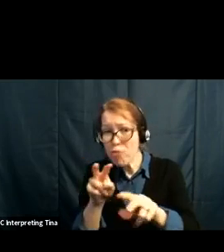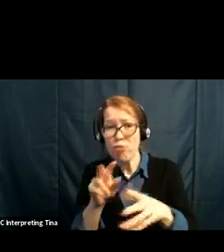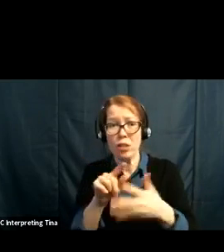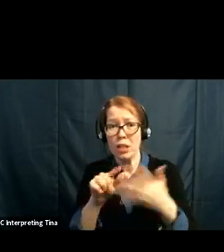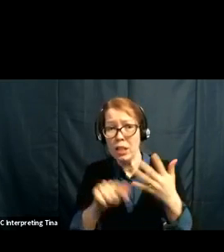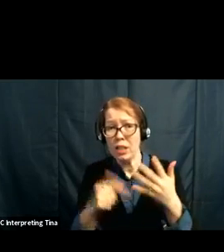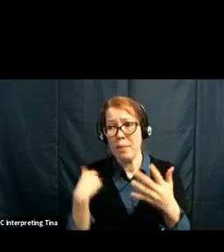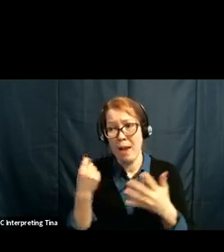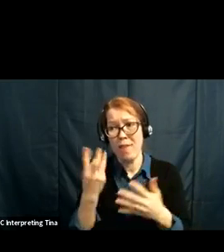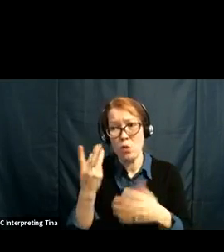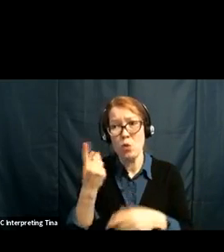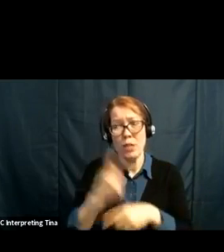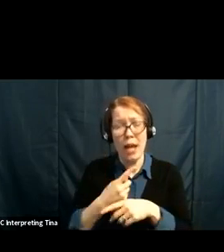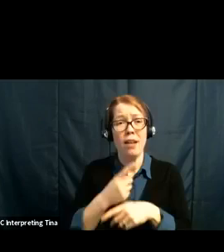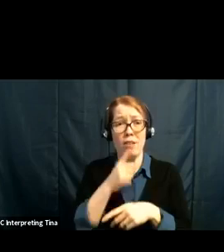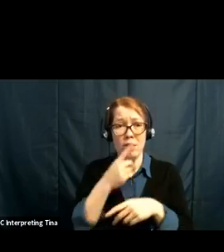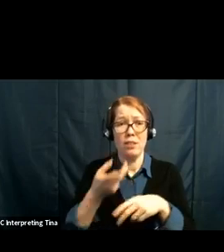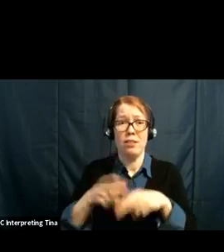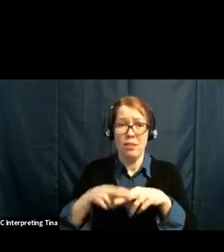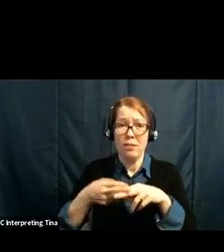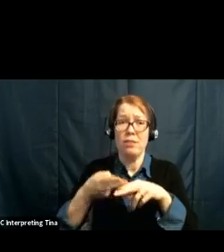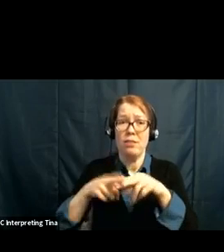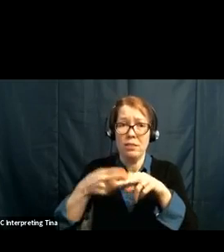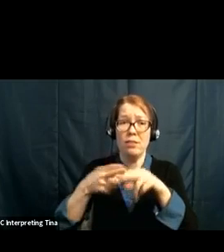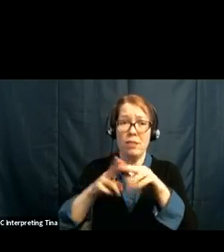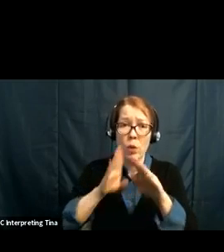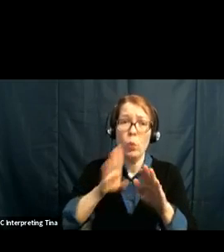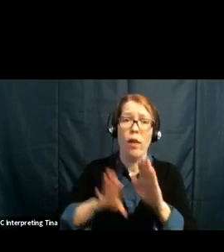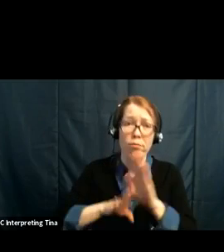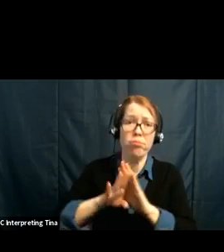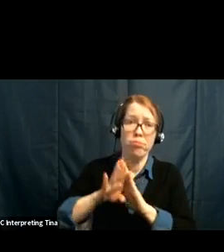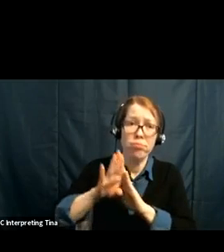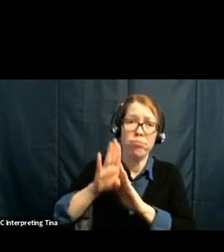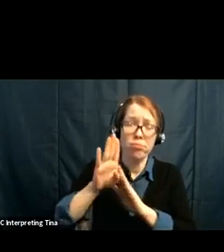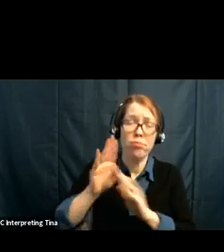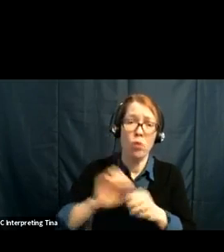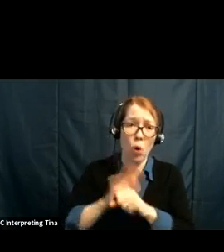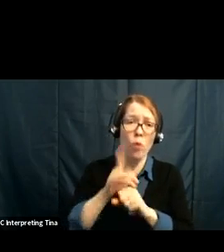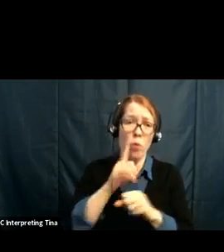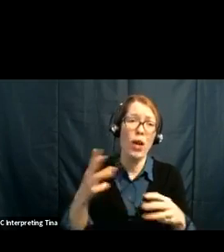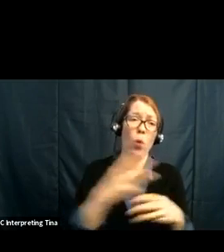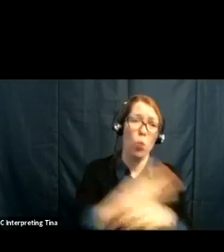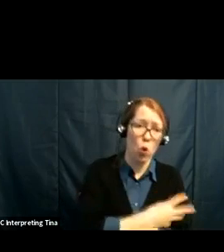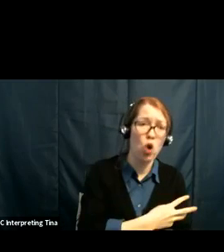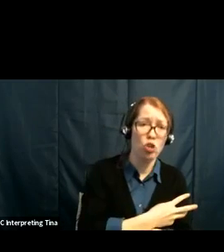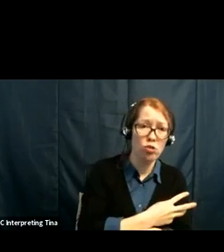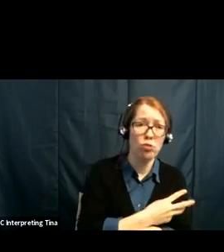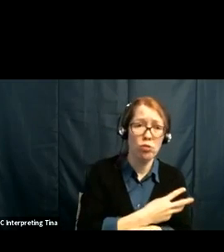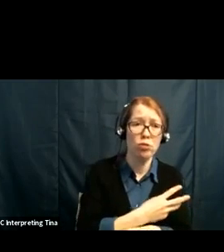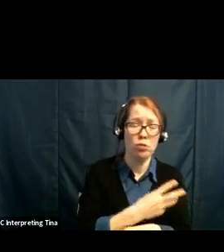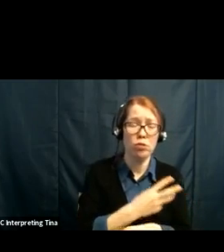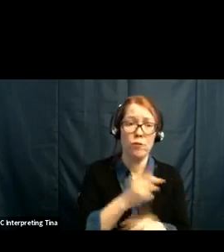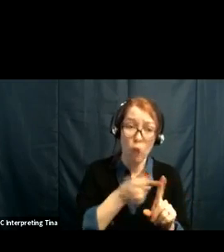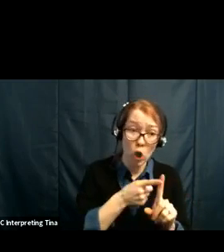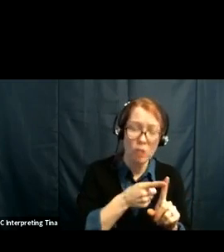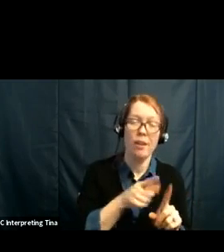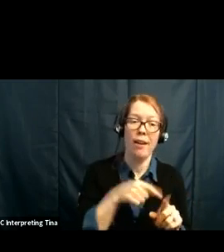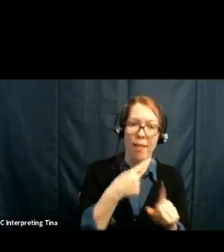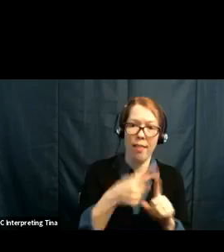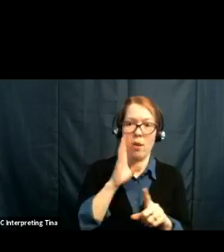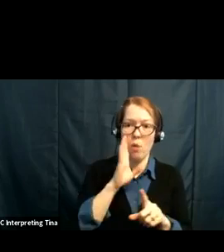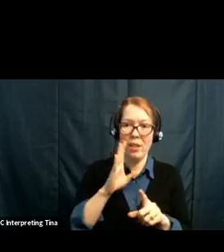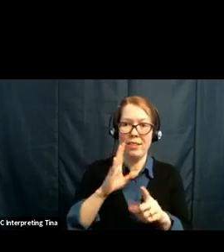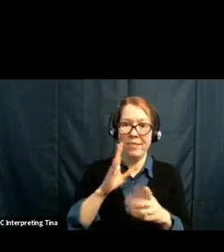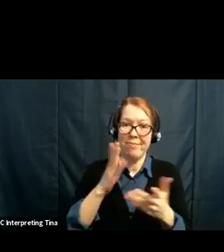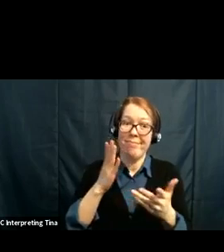days suggests that it's actually increasing again, and it will probably get worse before it gets better. And as unfortunate as is, we're prepared